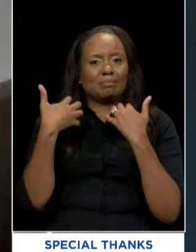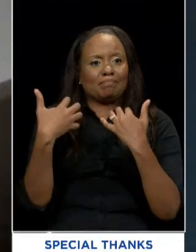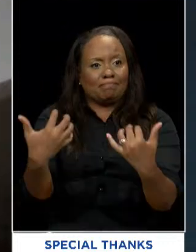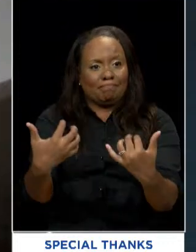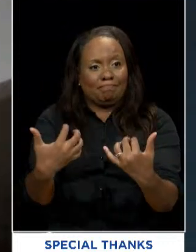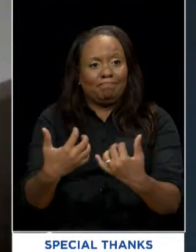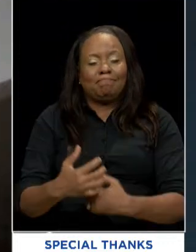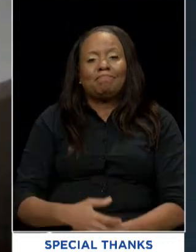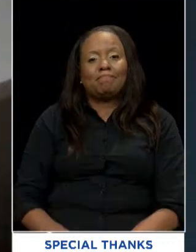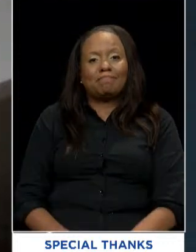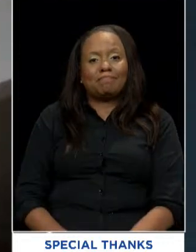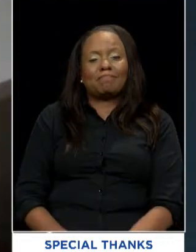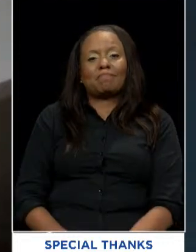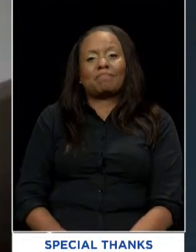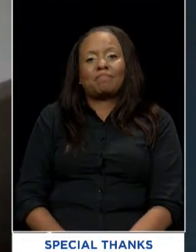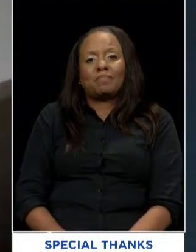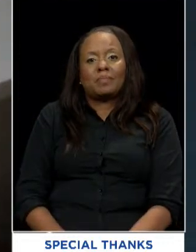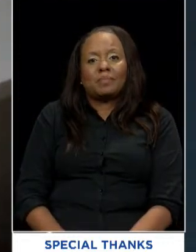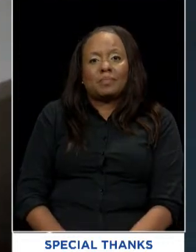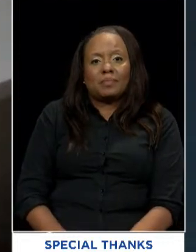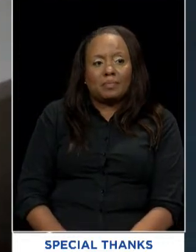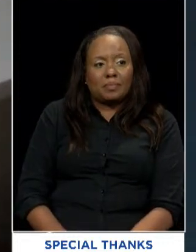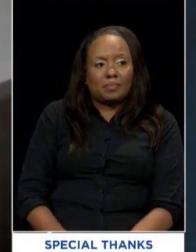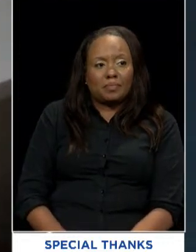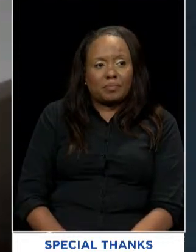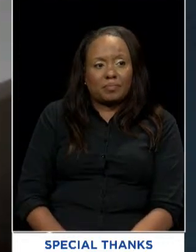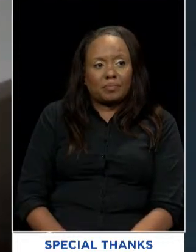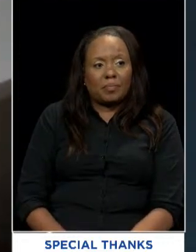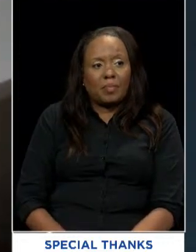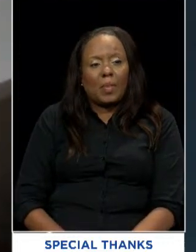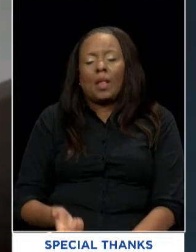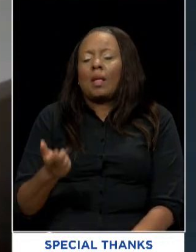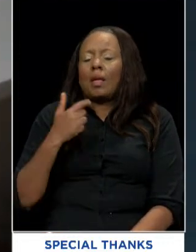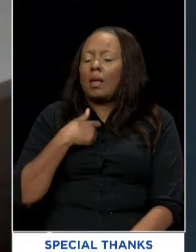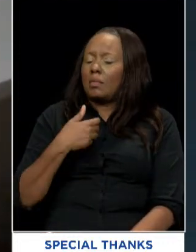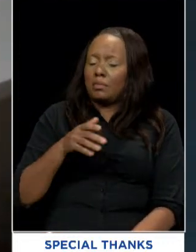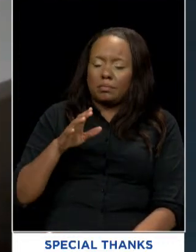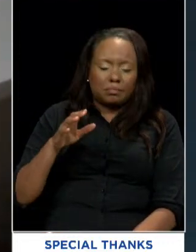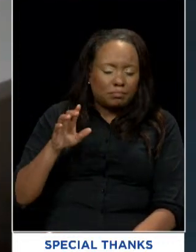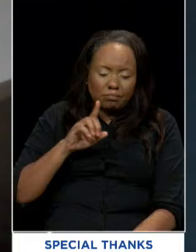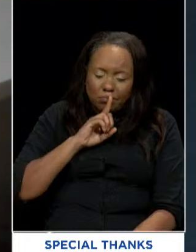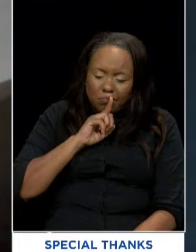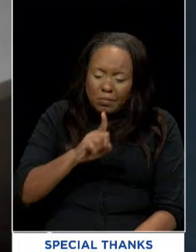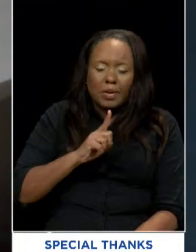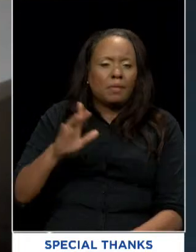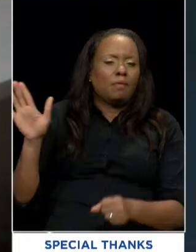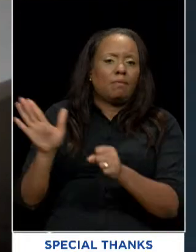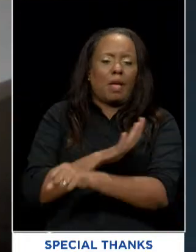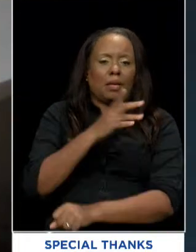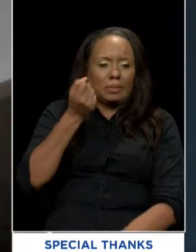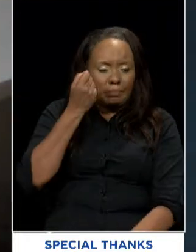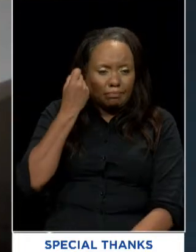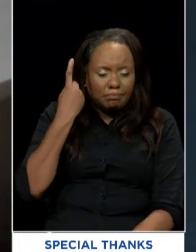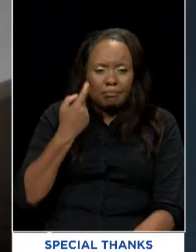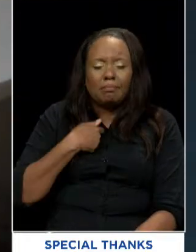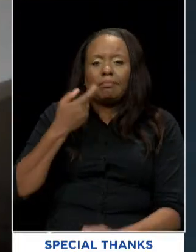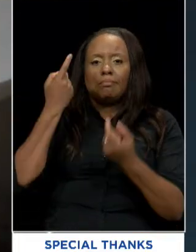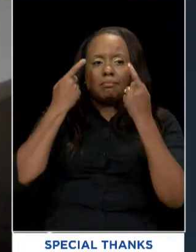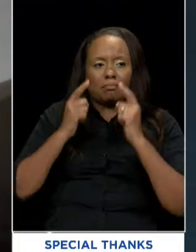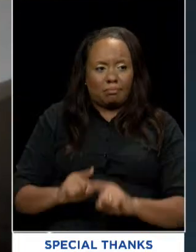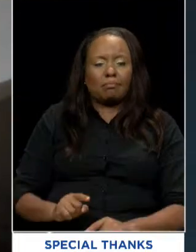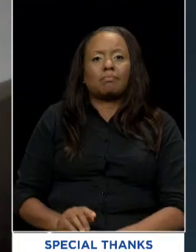well. It is a minefield, I totally agree. As you quite rightly have pointed out, there's